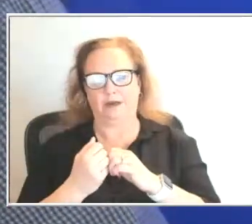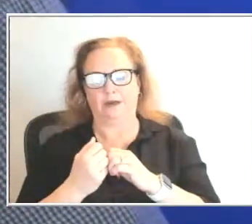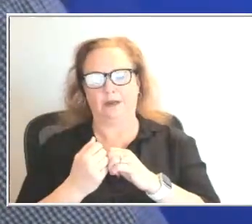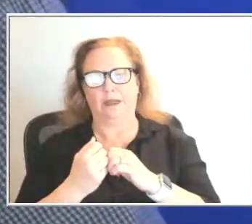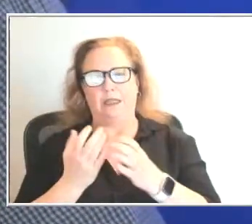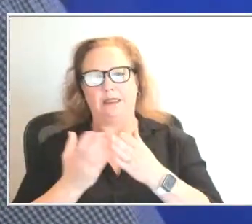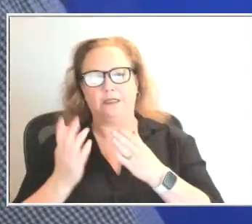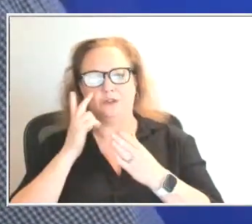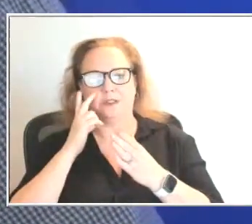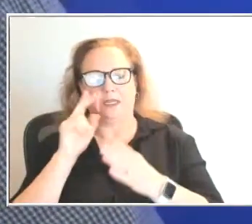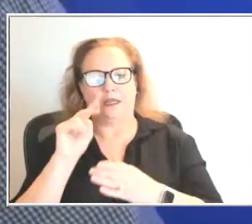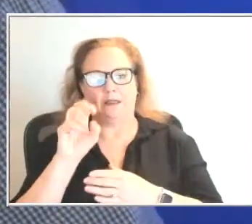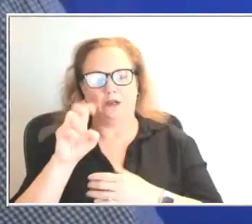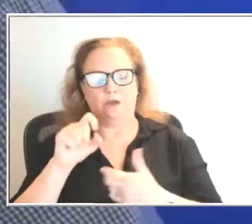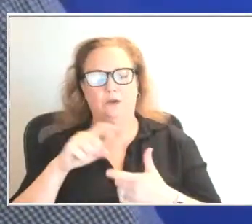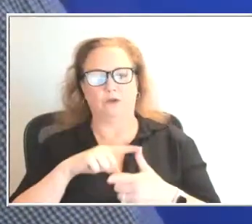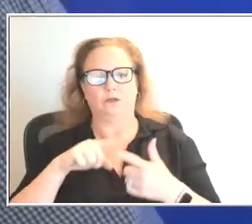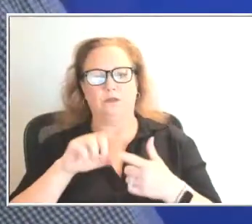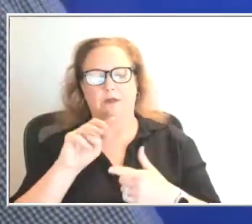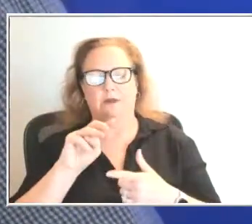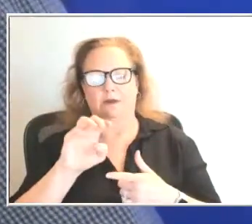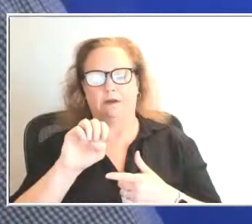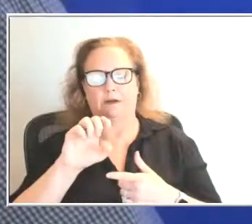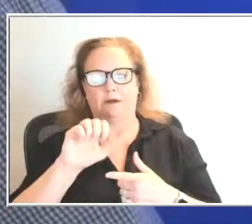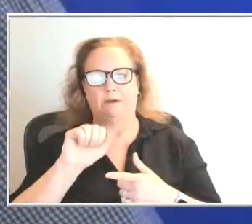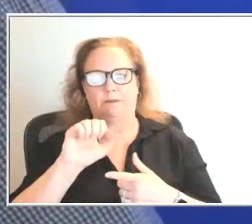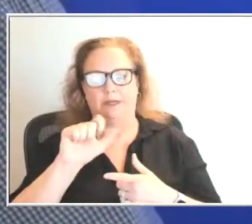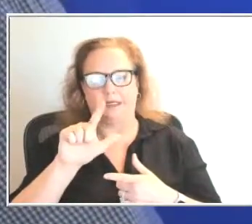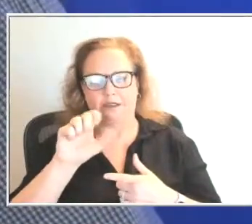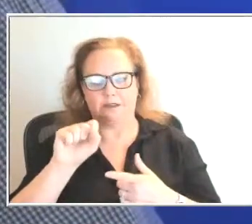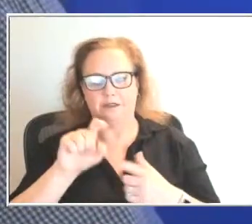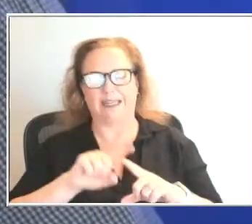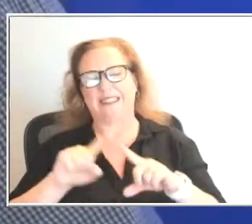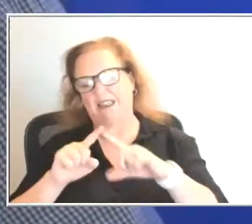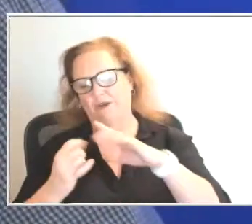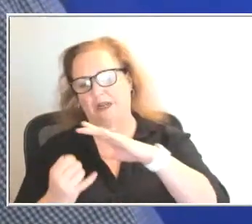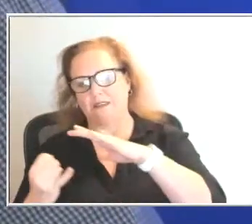the news, so like measles, we'll isolate, and it's a different isolation for those. And